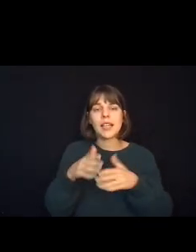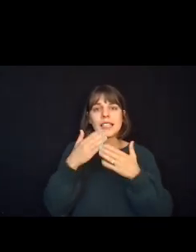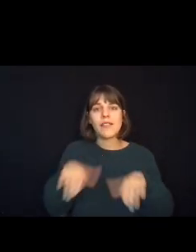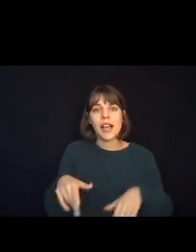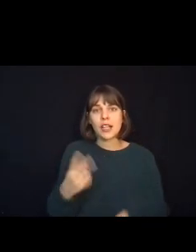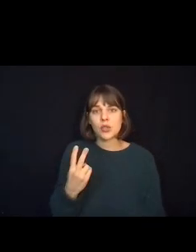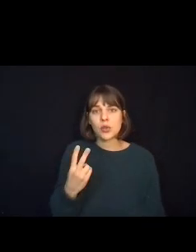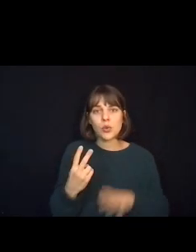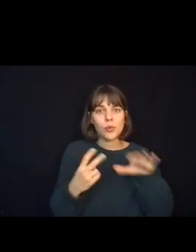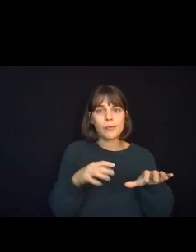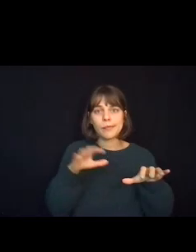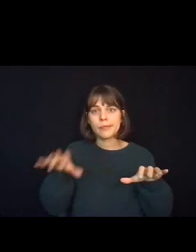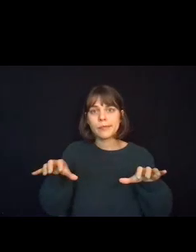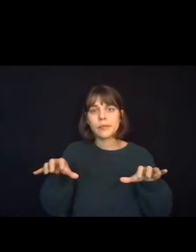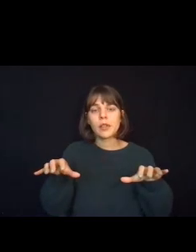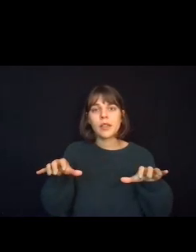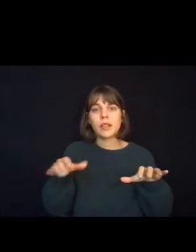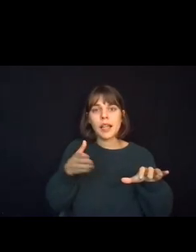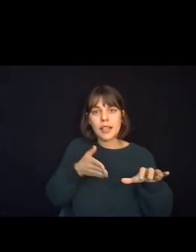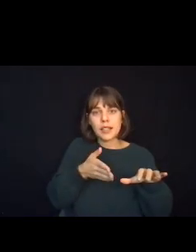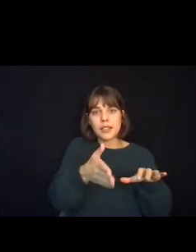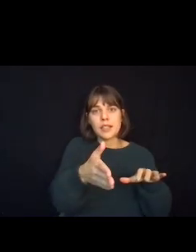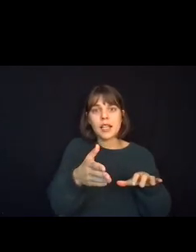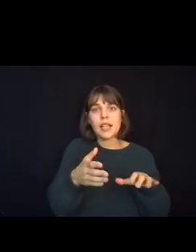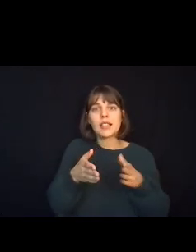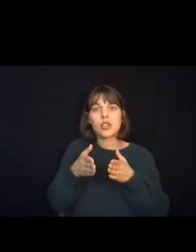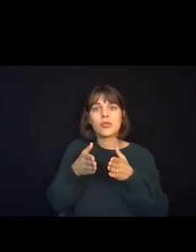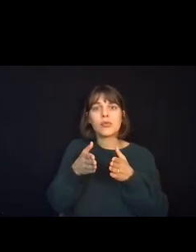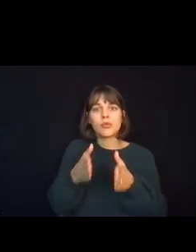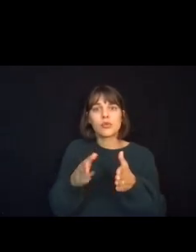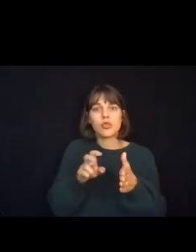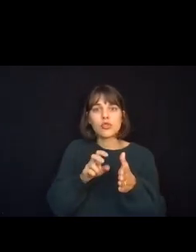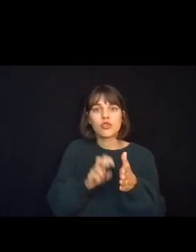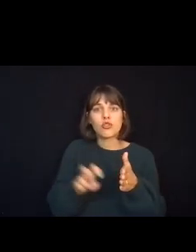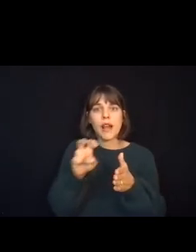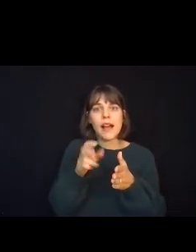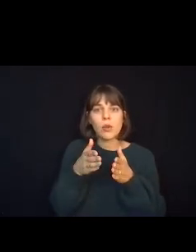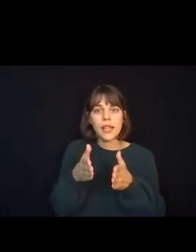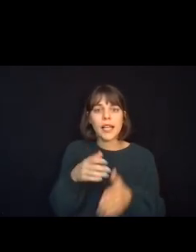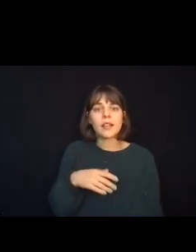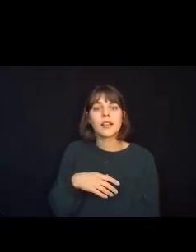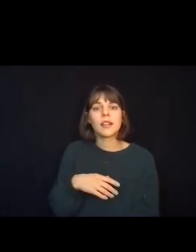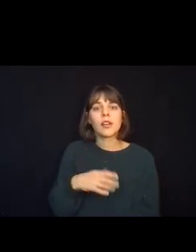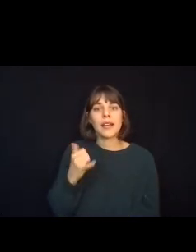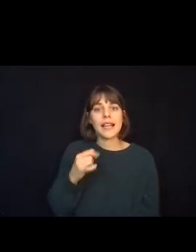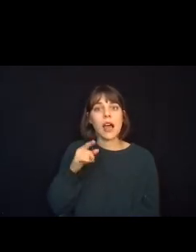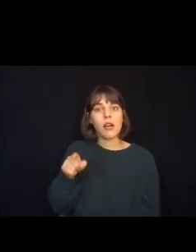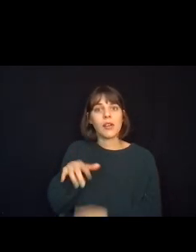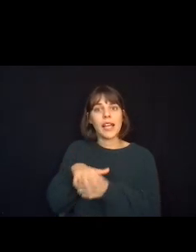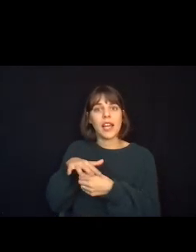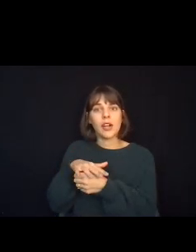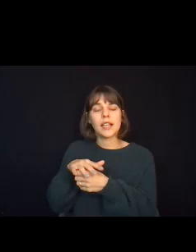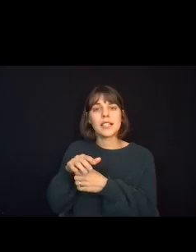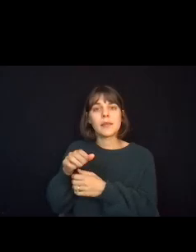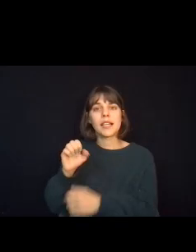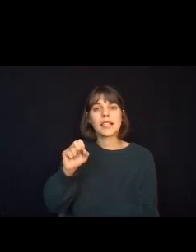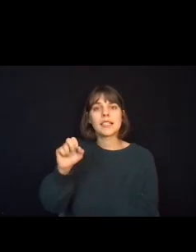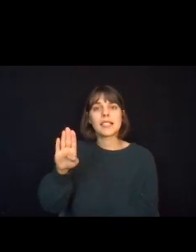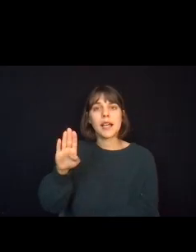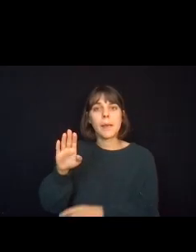lots separated by a travel lane. But this portion of the property is currently being subleased to Mascaro Construction